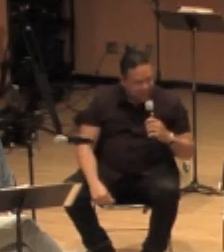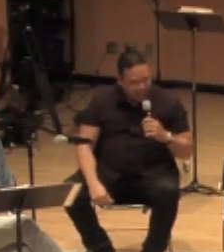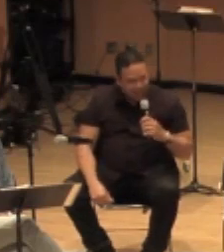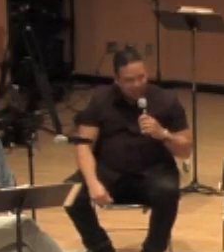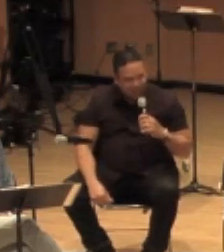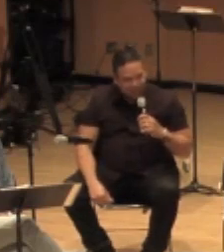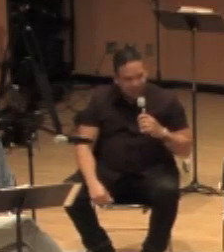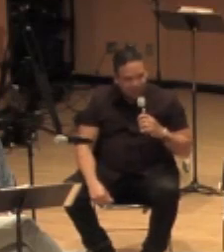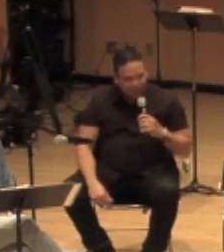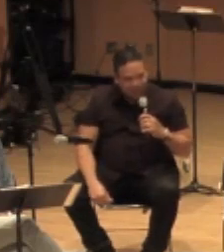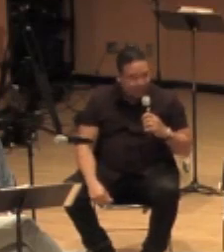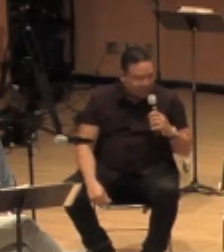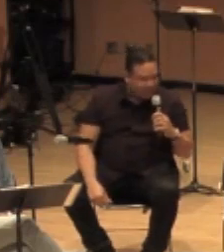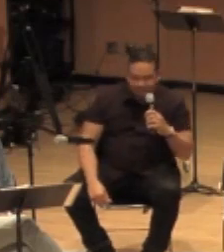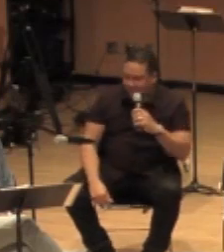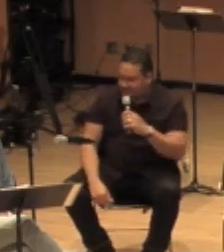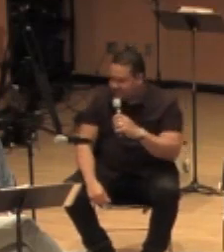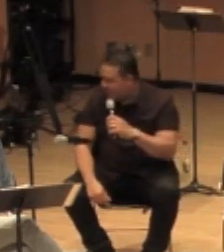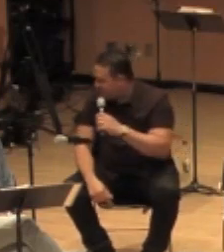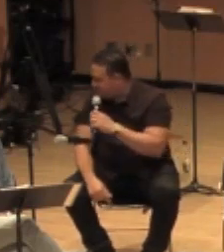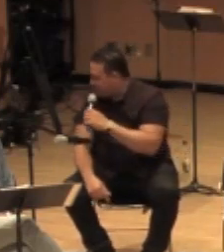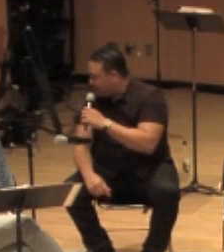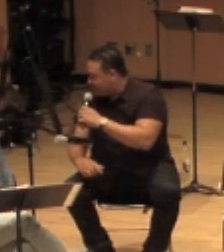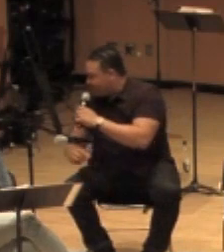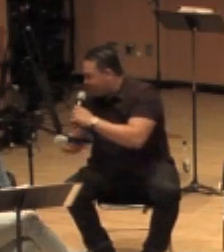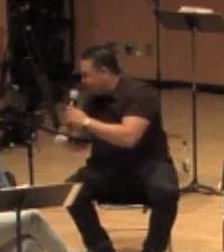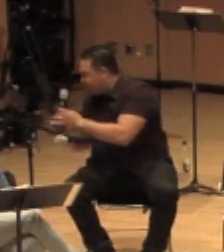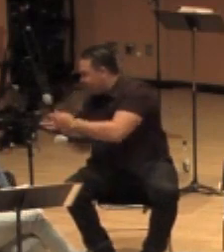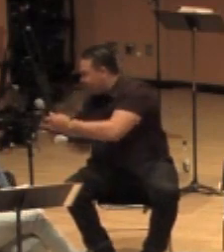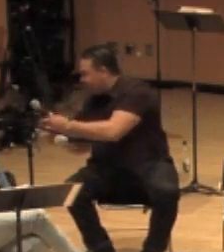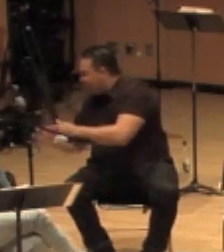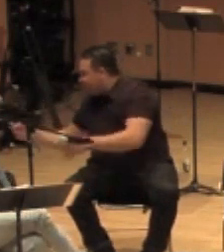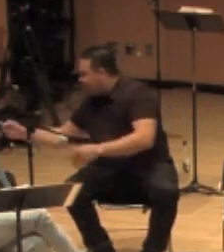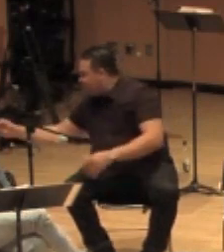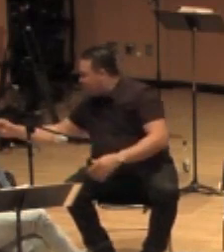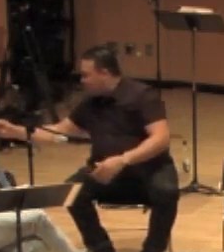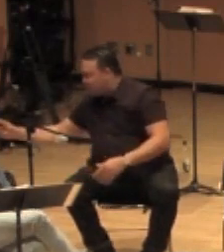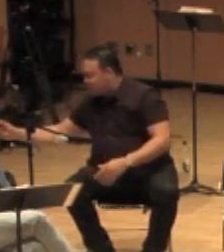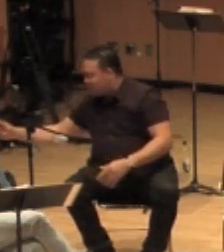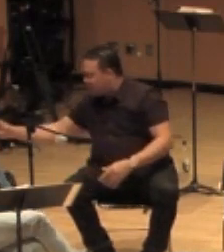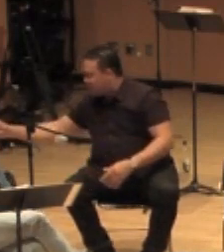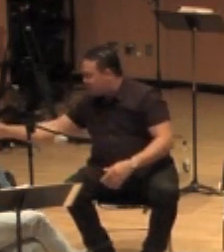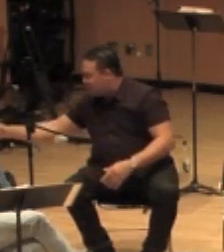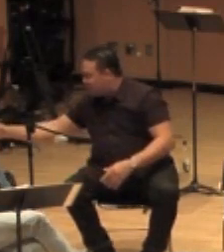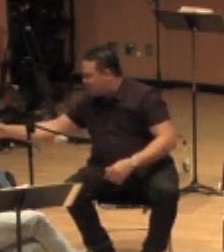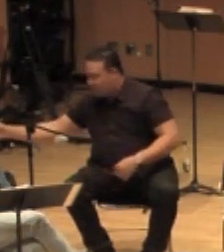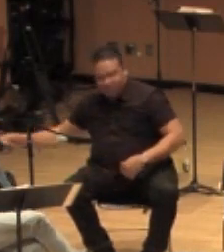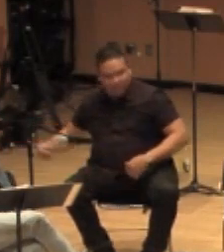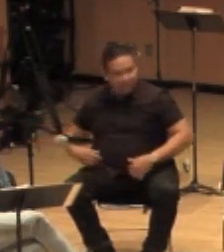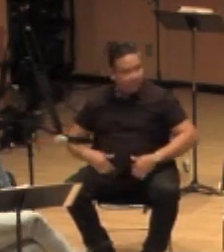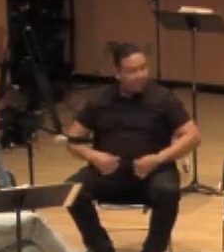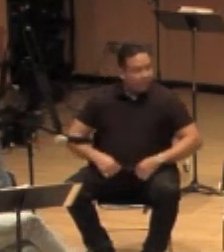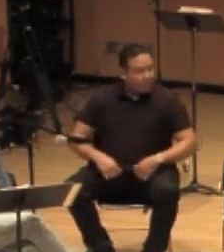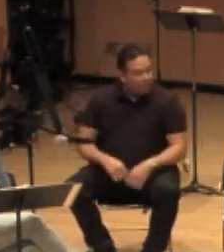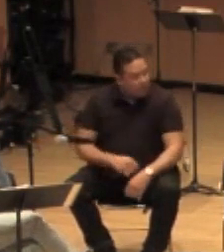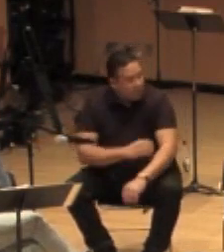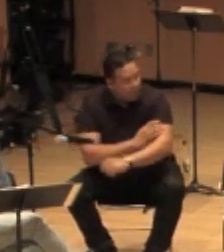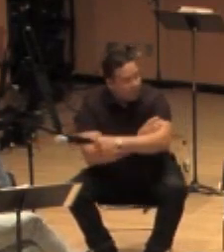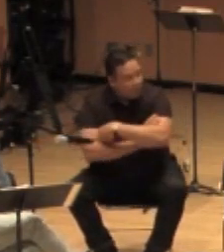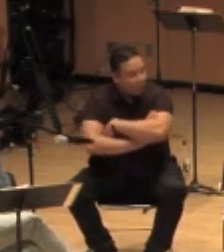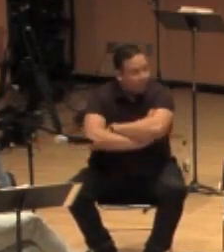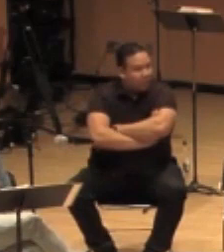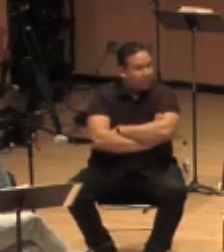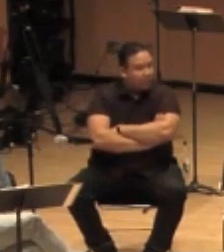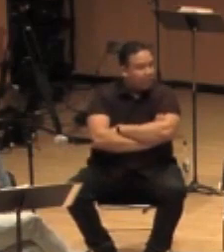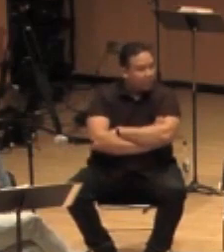know um but yeah kind of delicious kind of delicious and Diane I know mentioned also that she found her old scripts